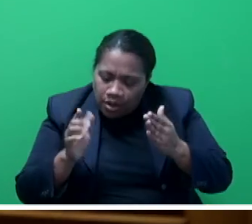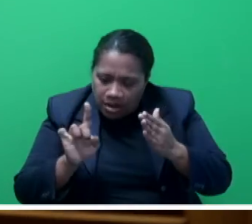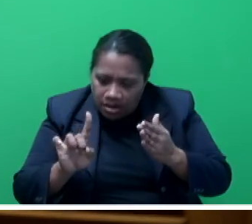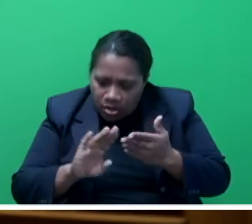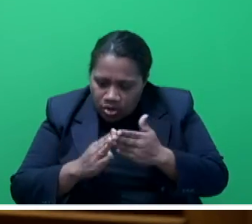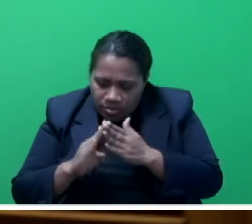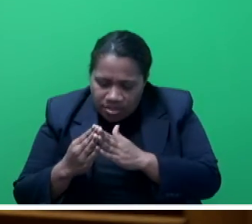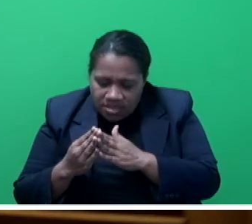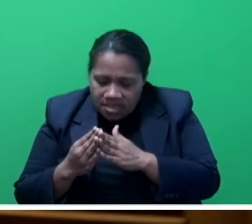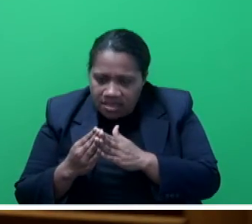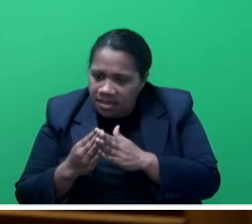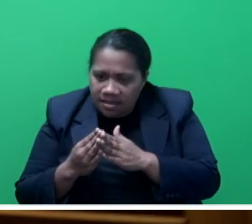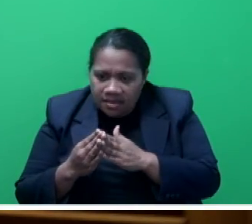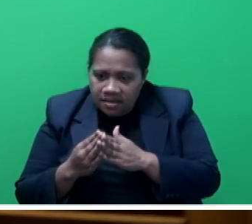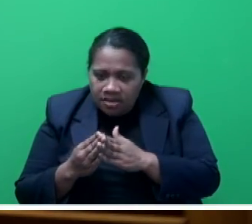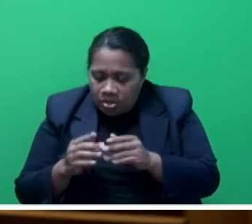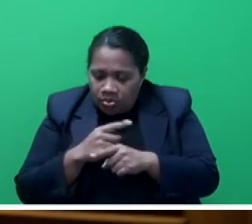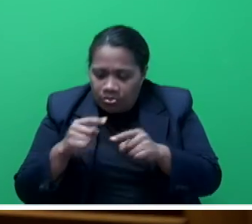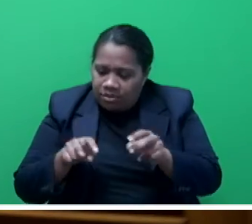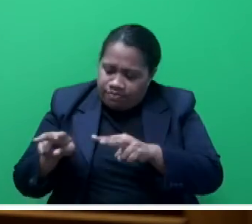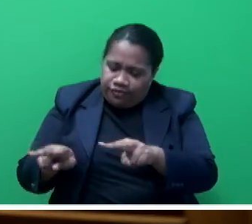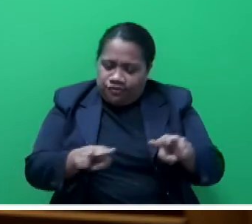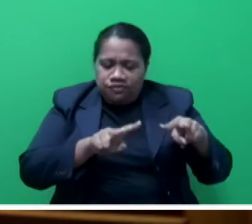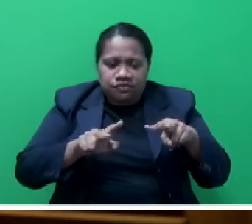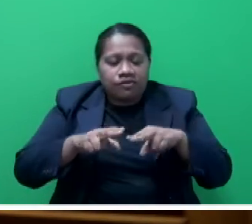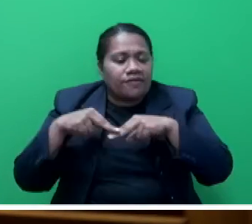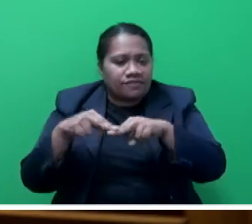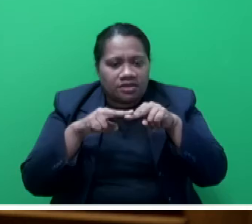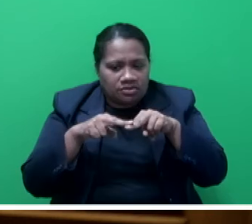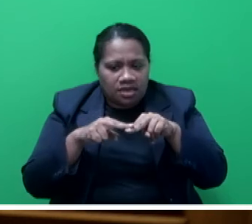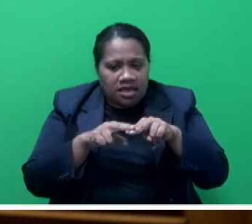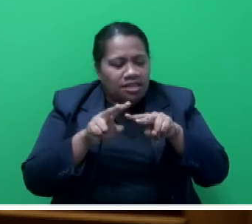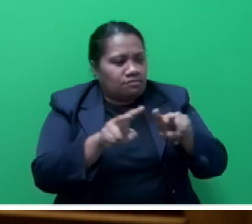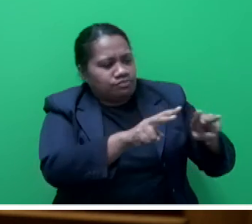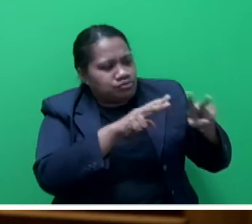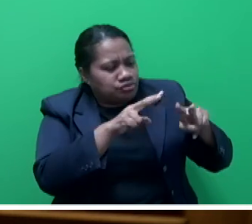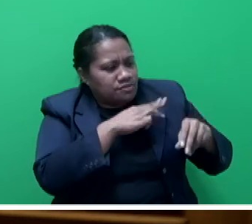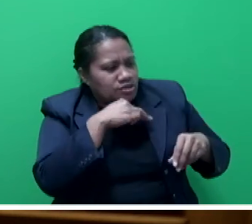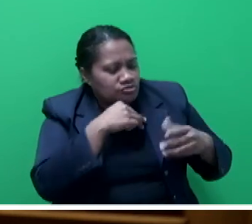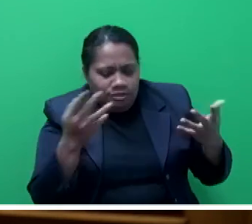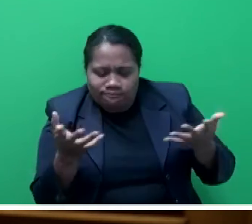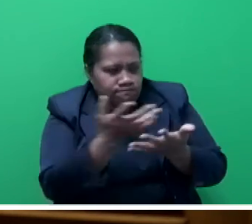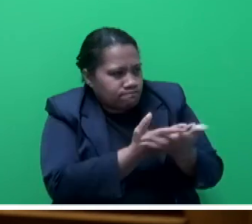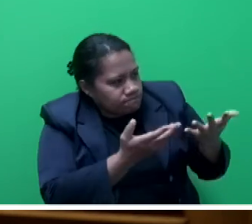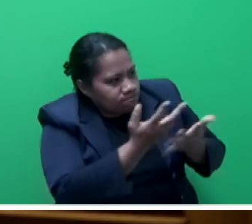community. In the whole of Fiji, in every single ministry, we do collaborate with them.